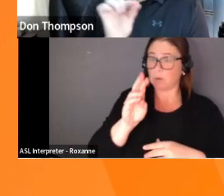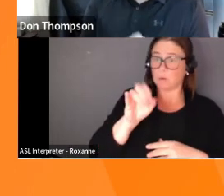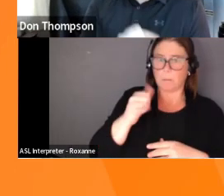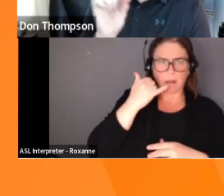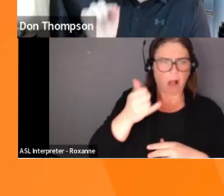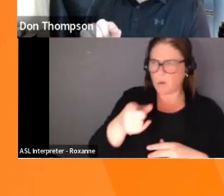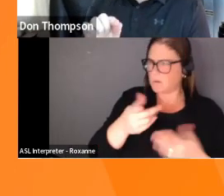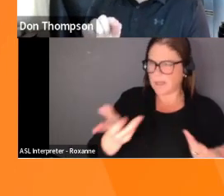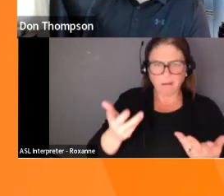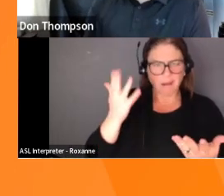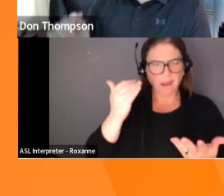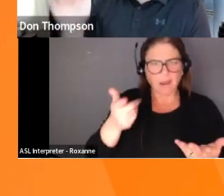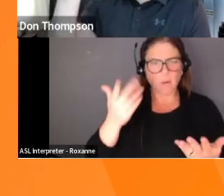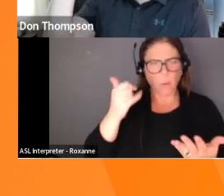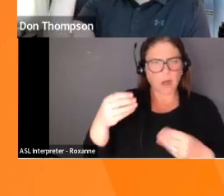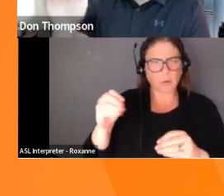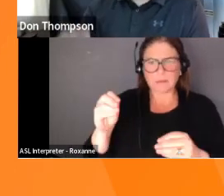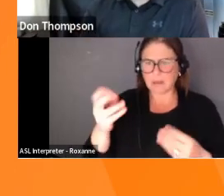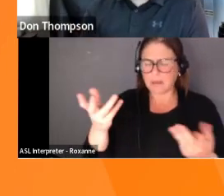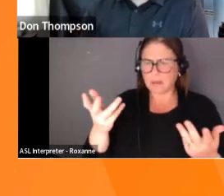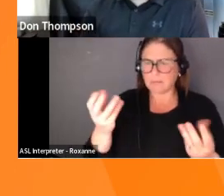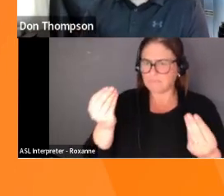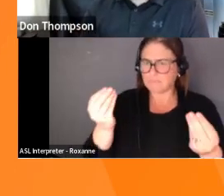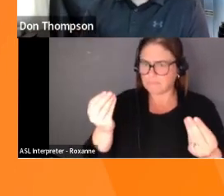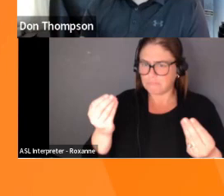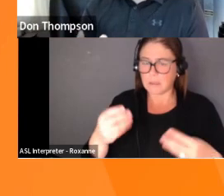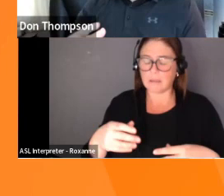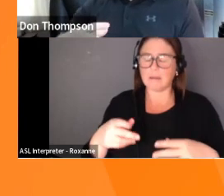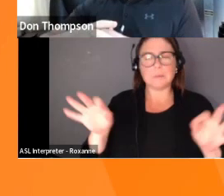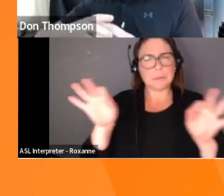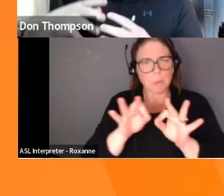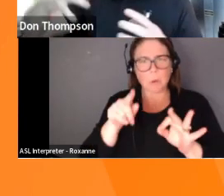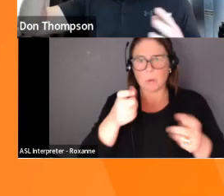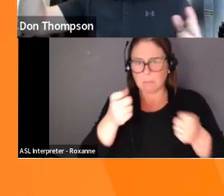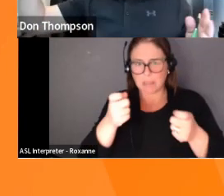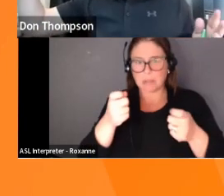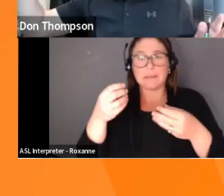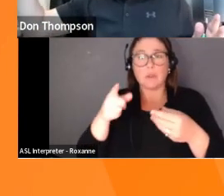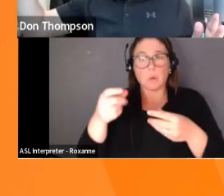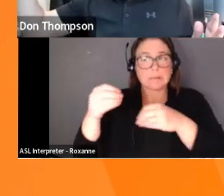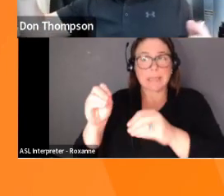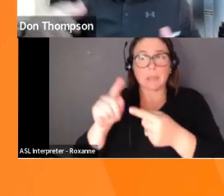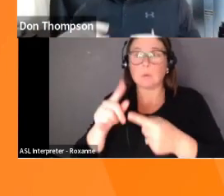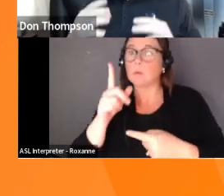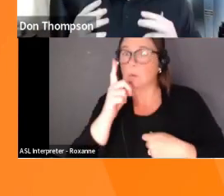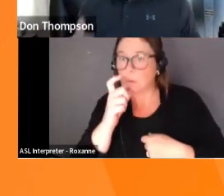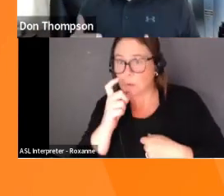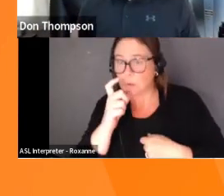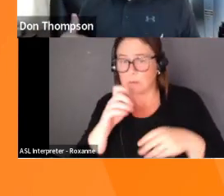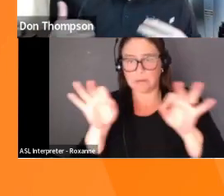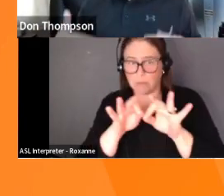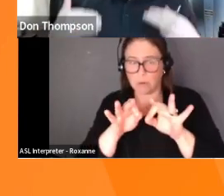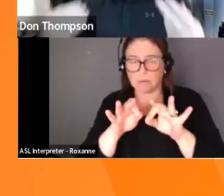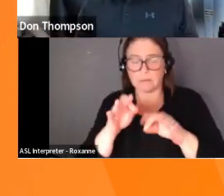sure we're managing the buy box. We're knowing who we sell to, because as Amazon has grown in its popularity,